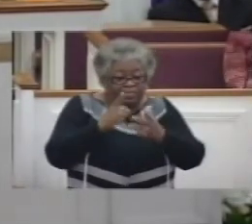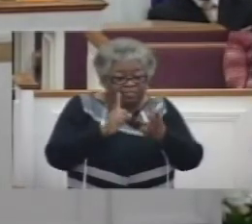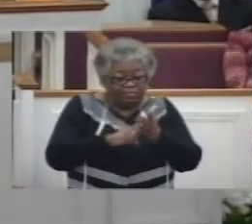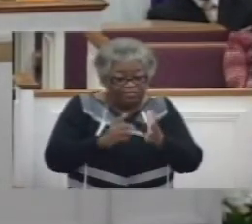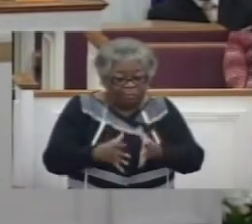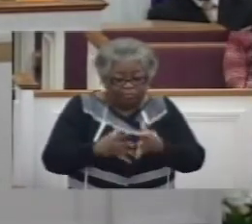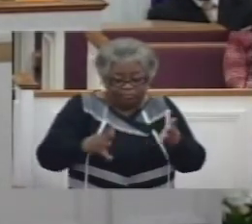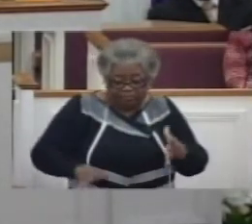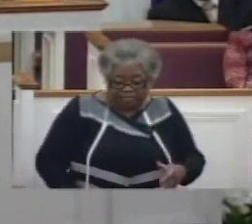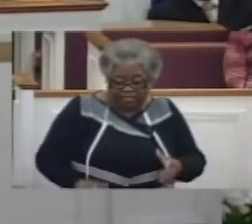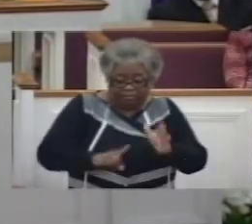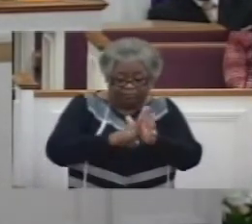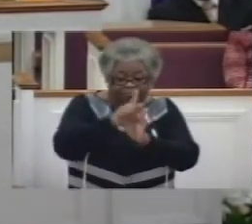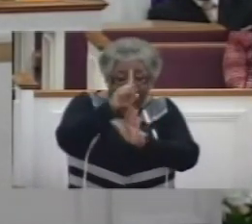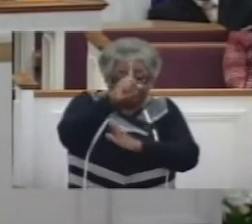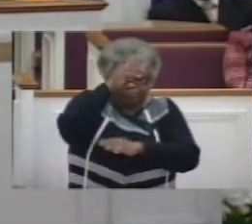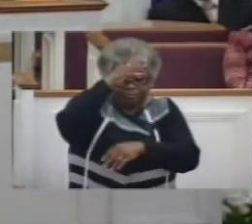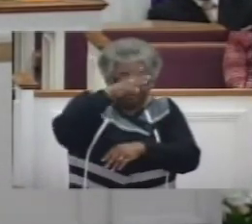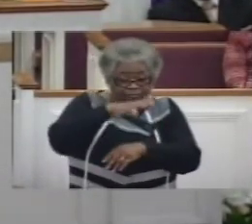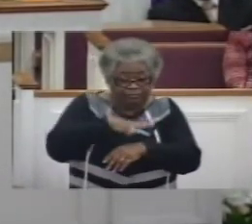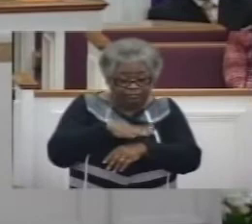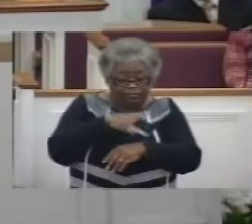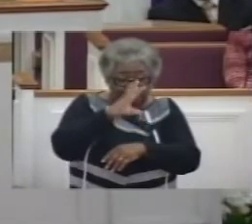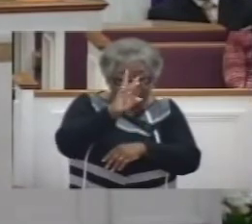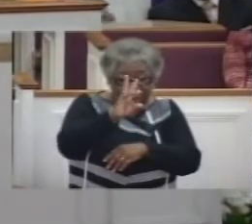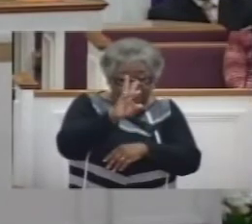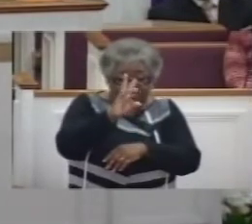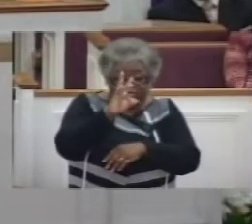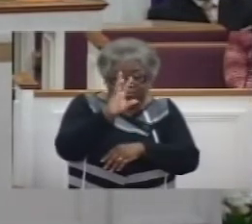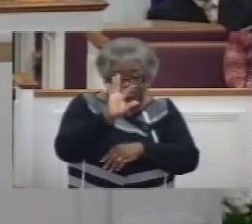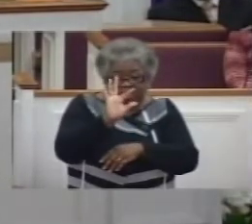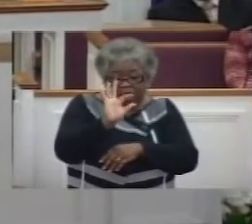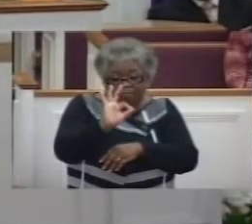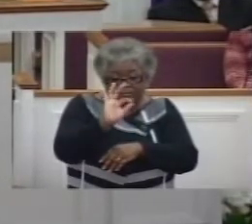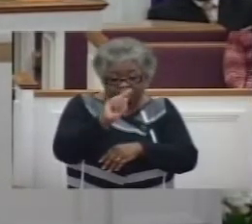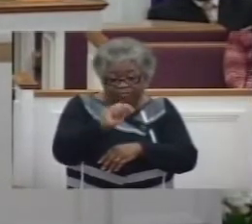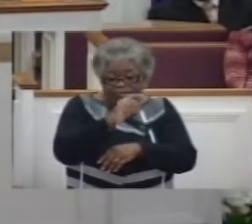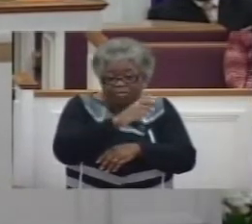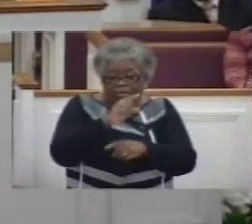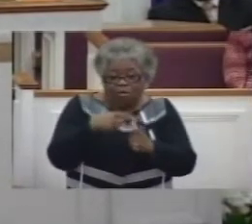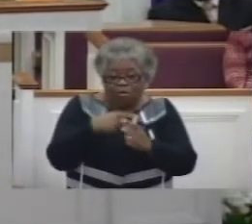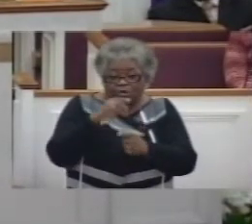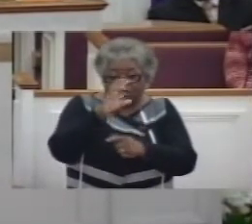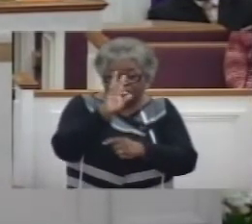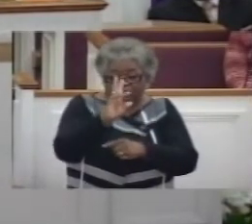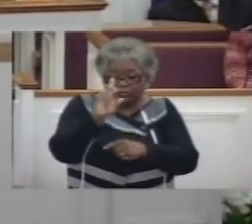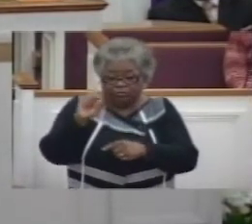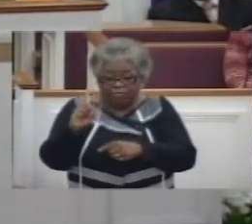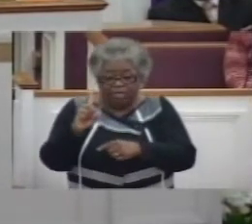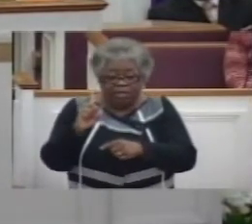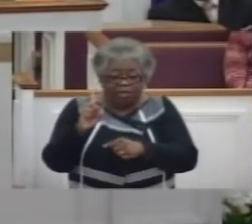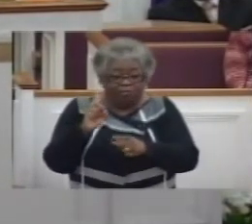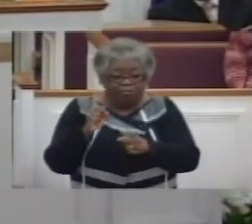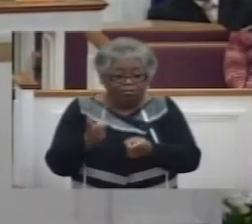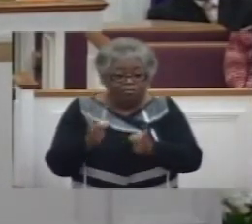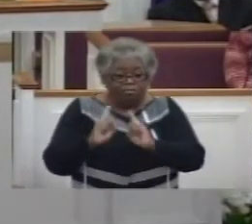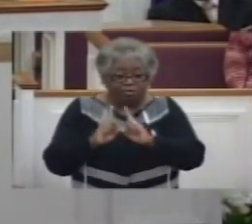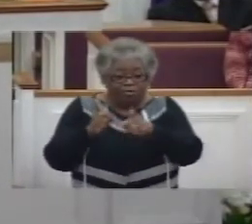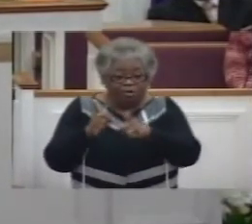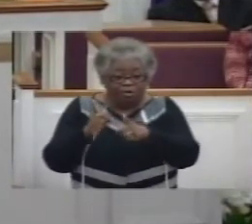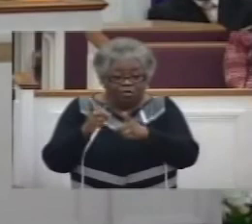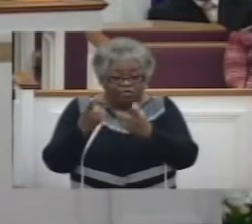big giants, when a man 6 foot or a man 6'1" would come in there to try to shoot a jump